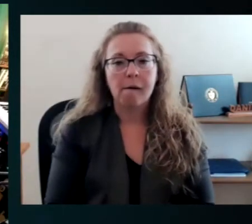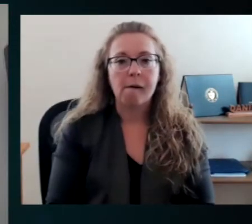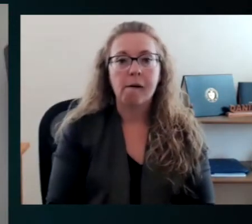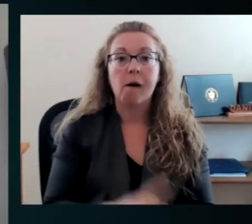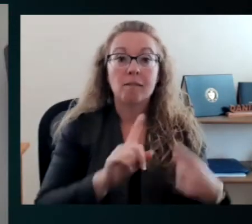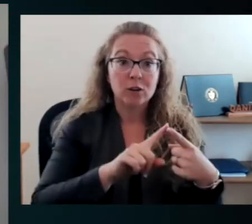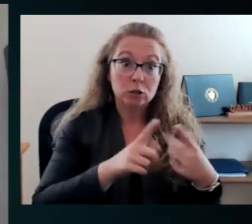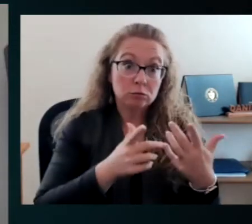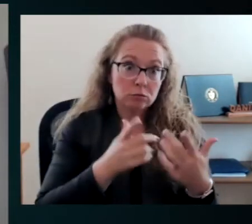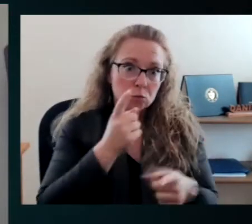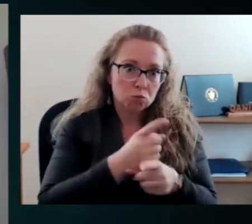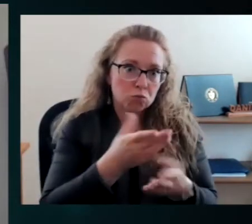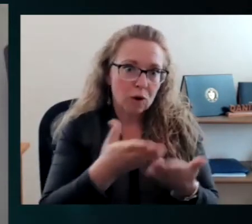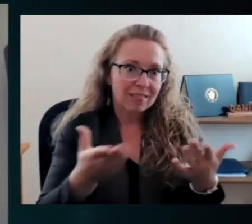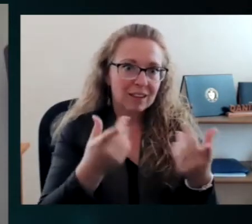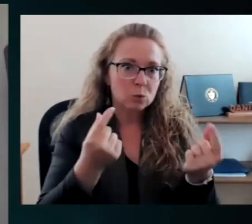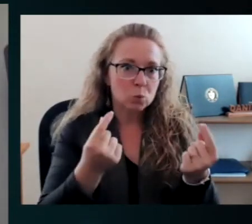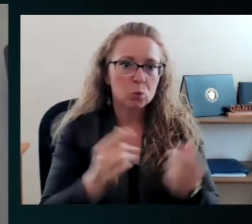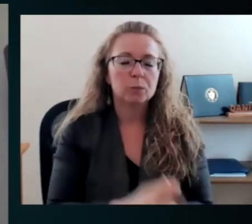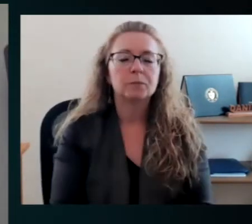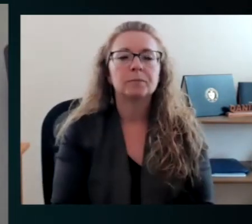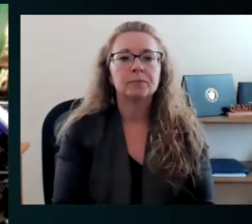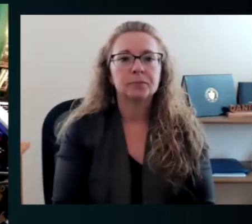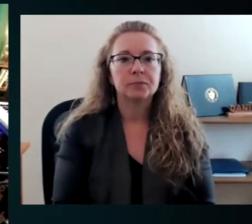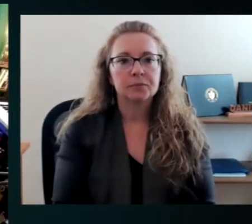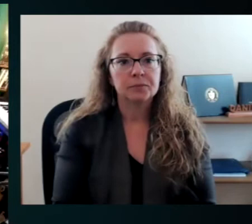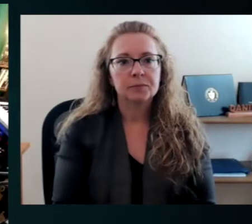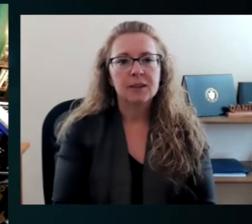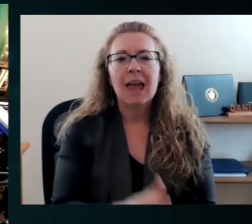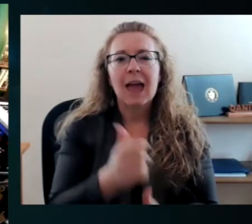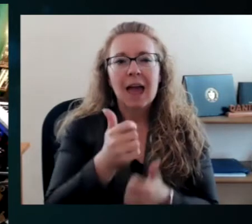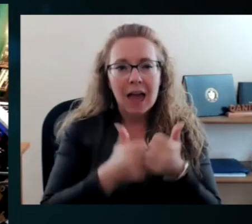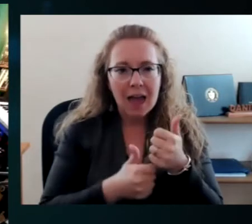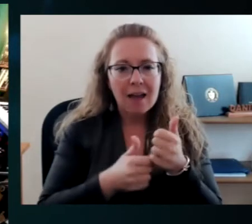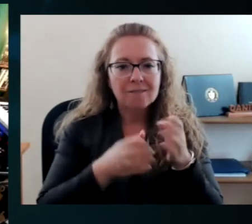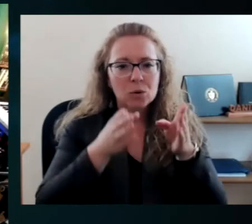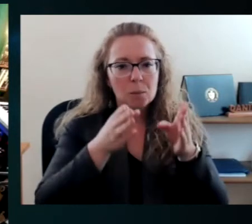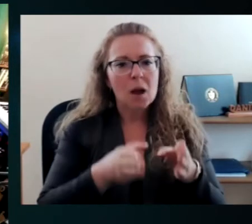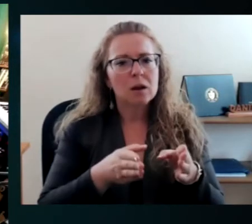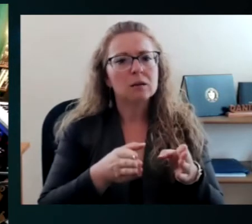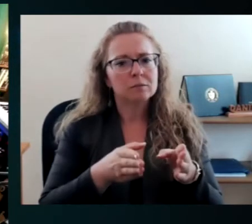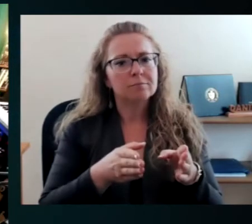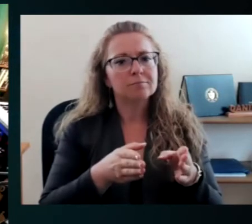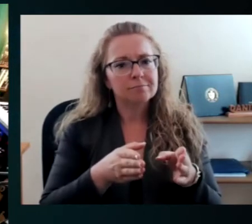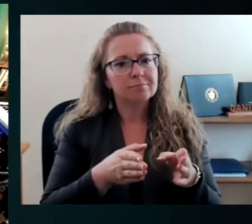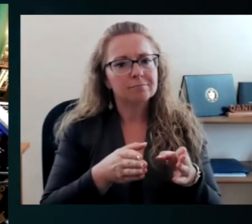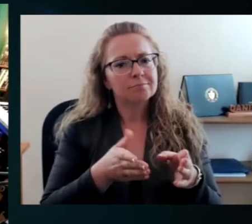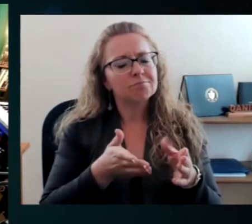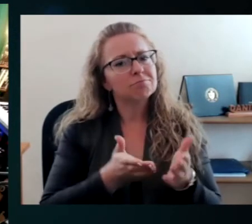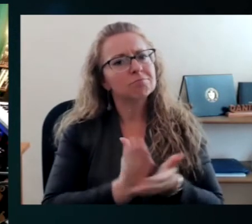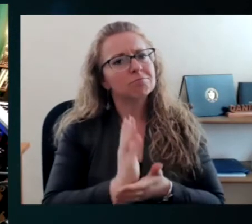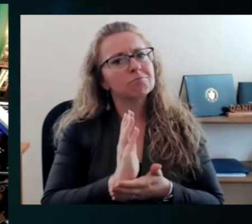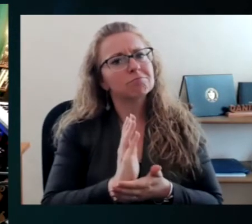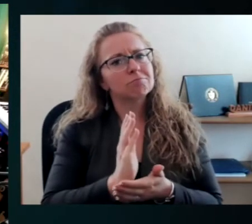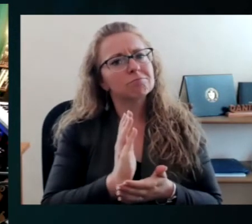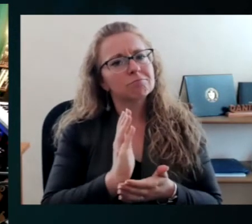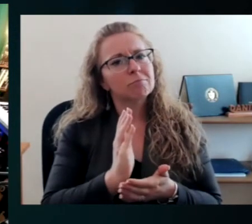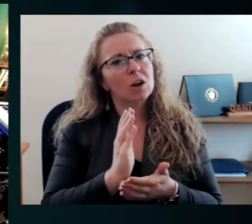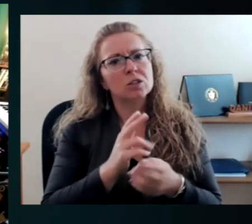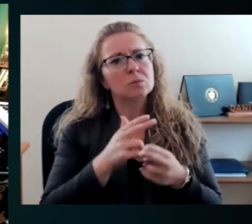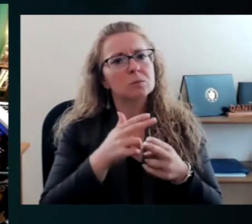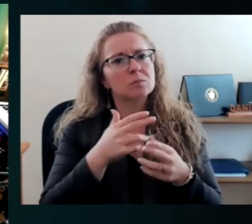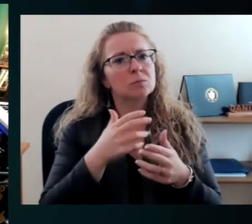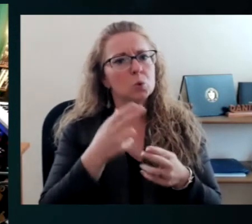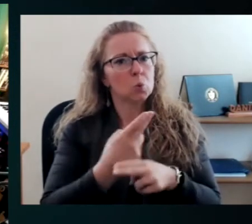do. This is like, everybody is entitled to the name that they wish to be called. Everybody is entitled to be